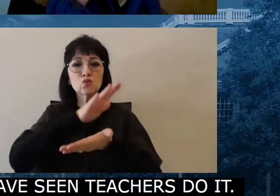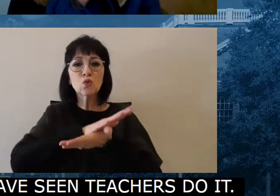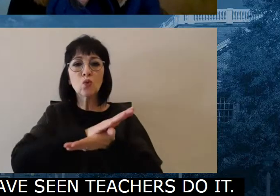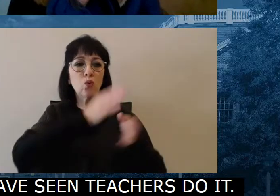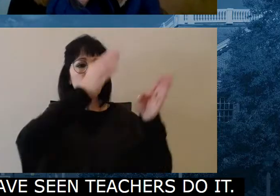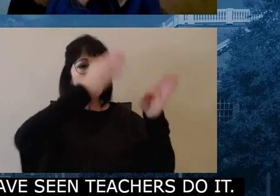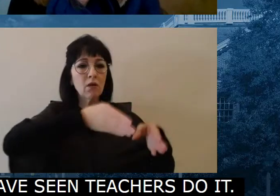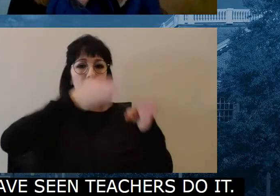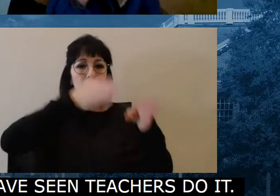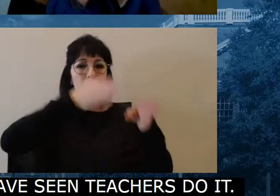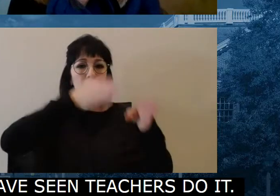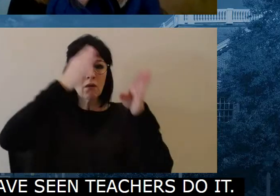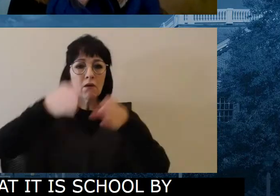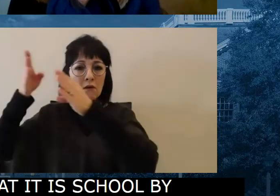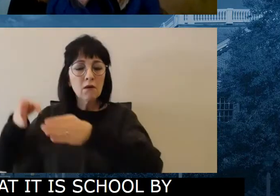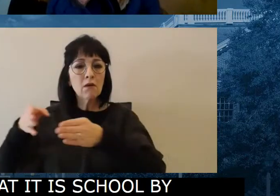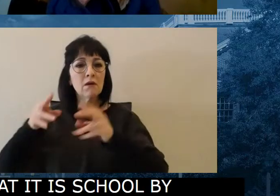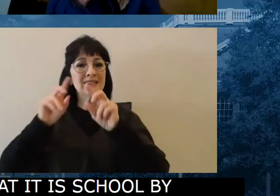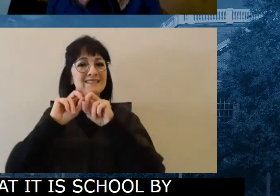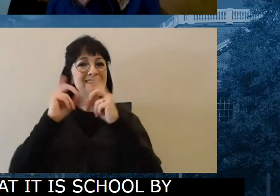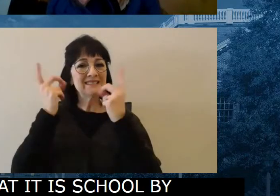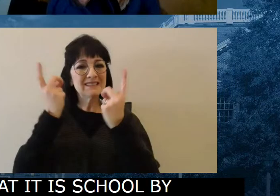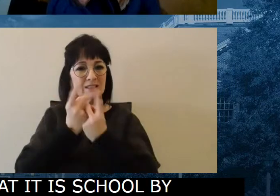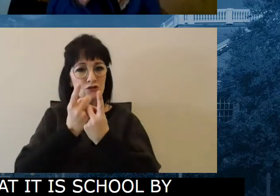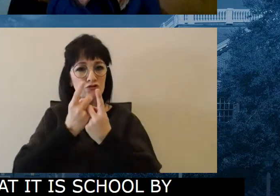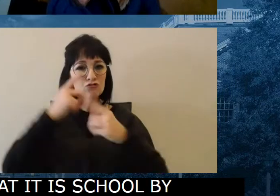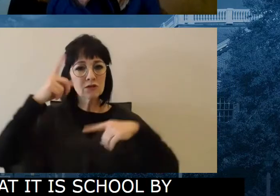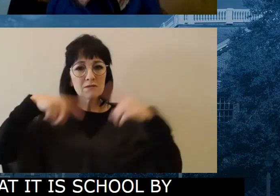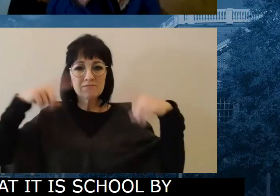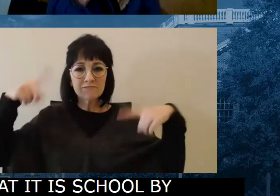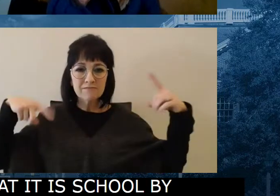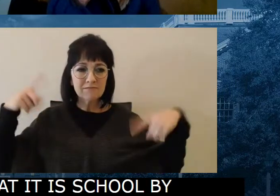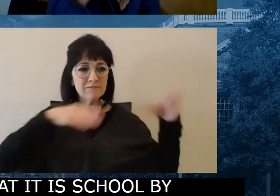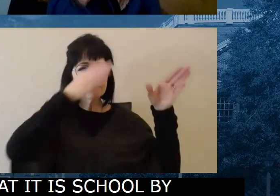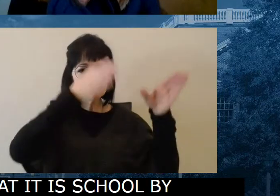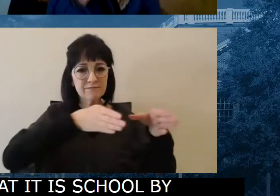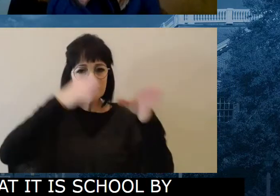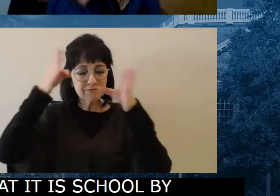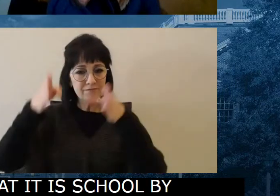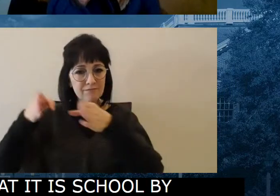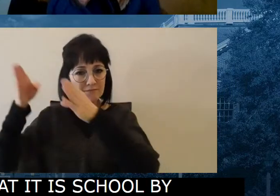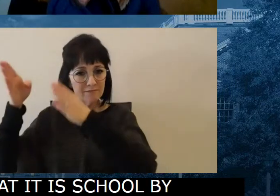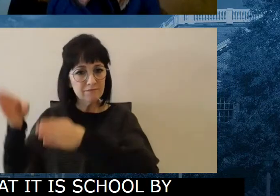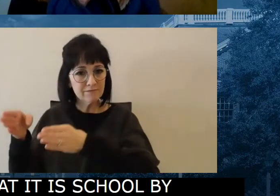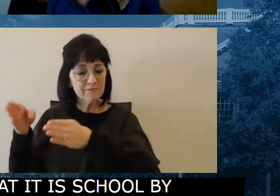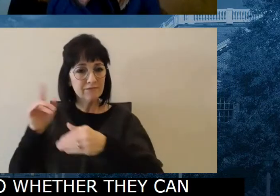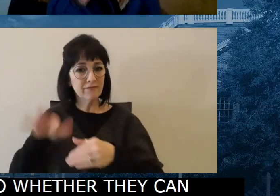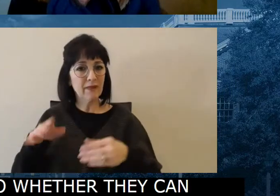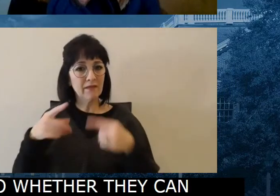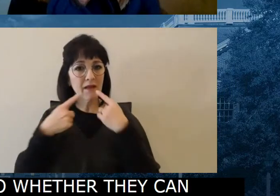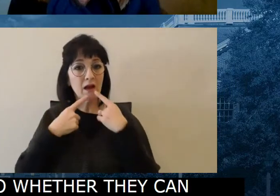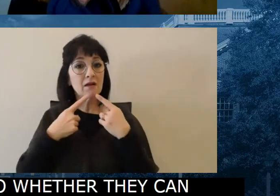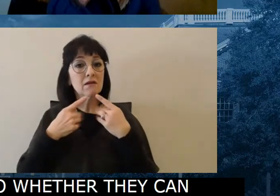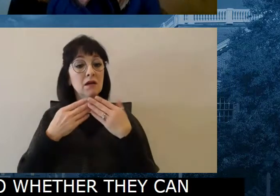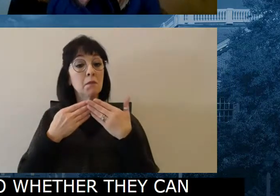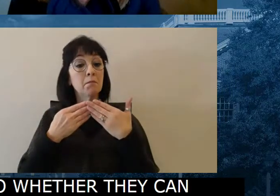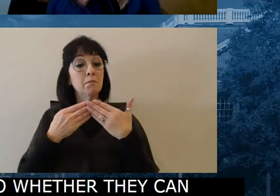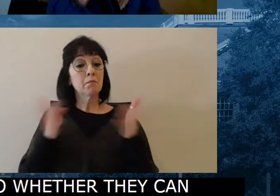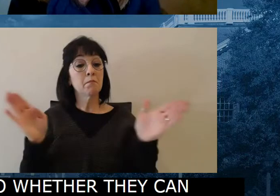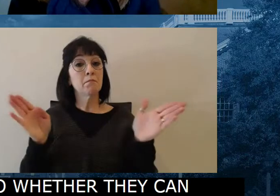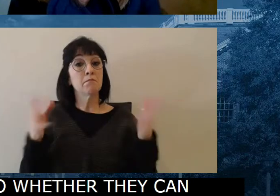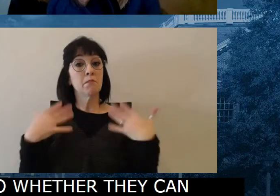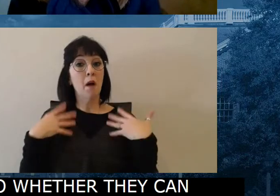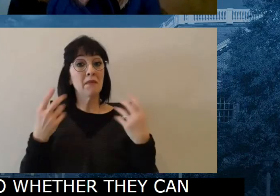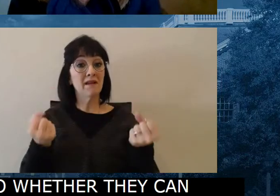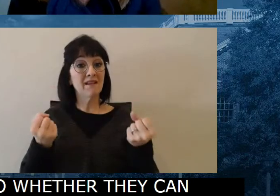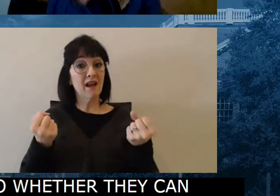whether they can accomplish appropriate public health guidance and controls with the need